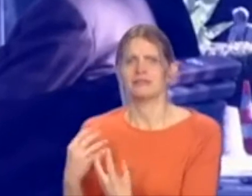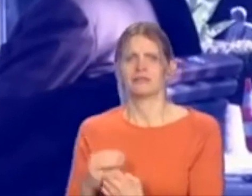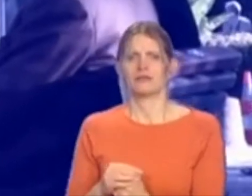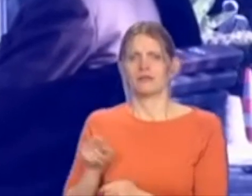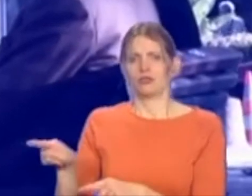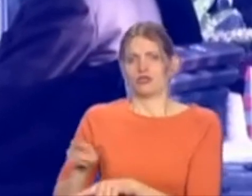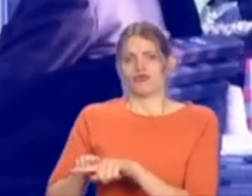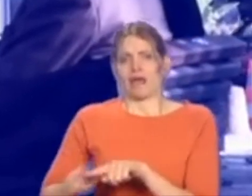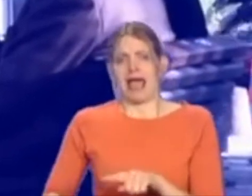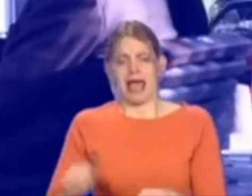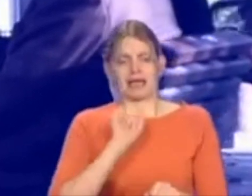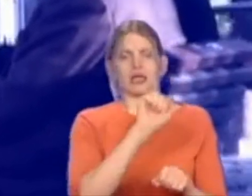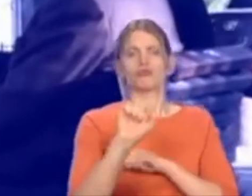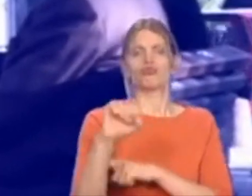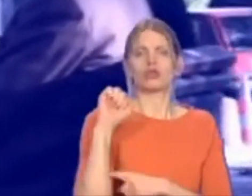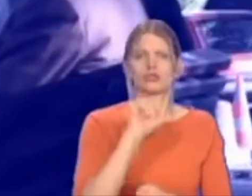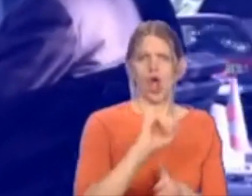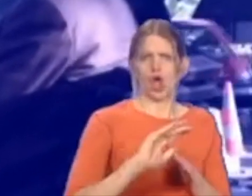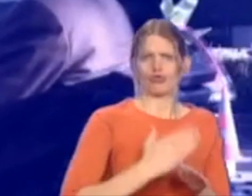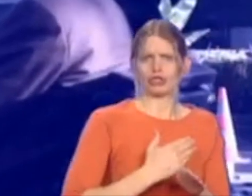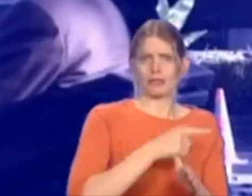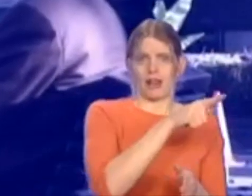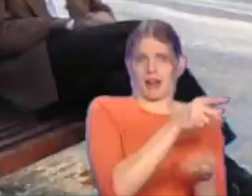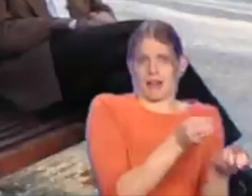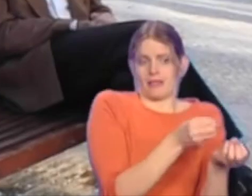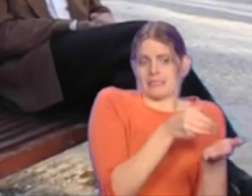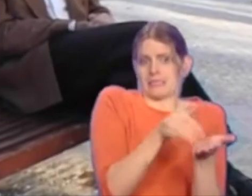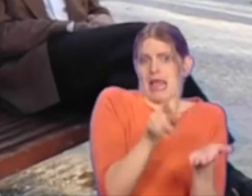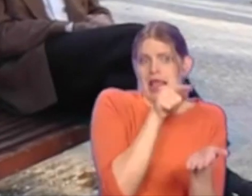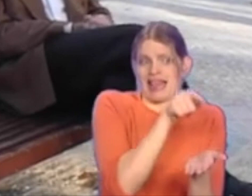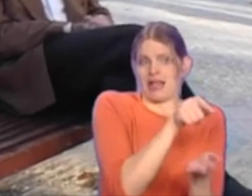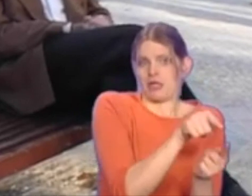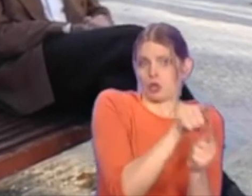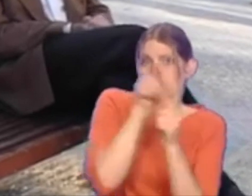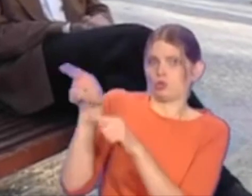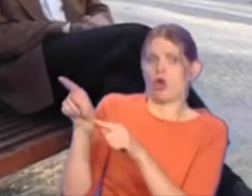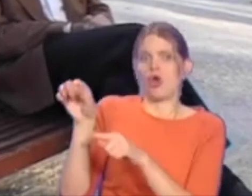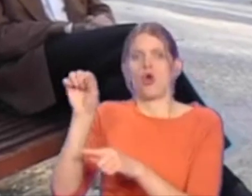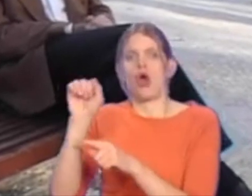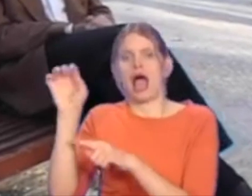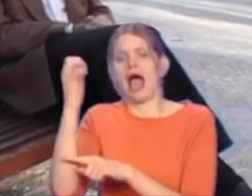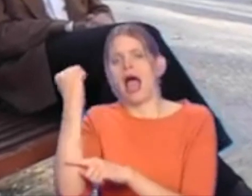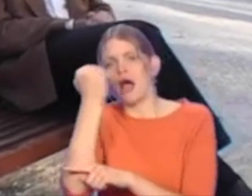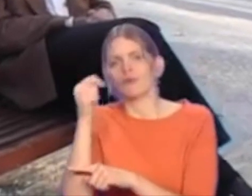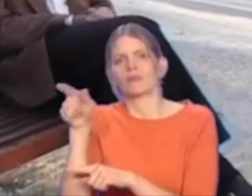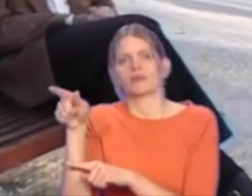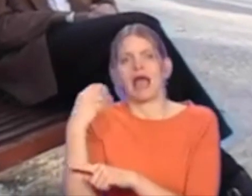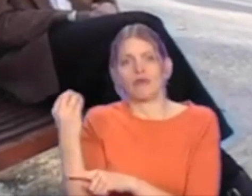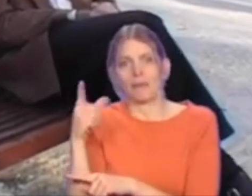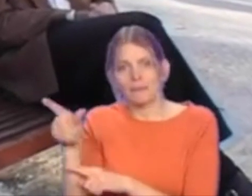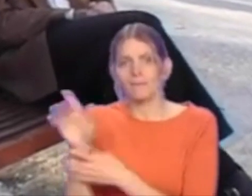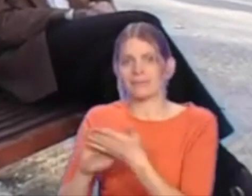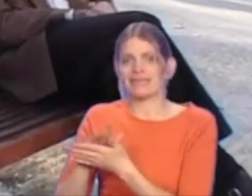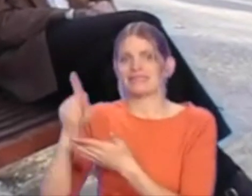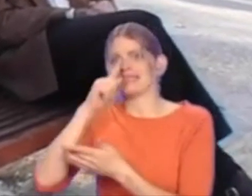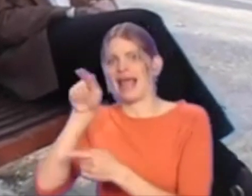these special Russian-only versions of the BMP-3 was slipped into the export versions. As they were shipped out via